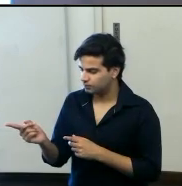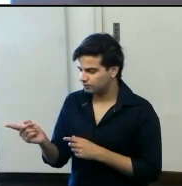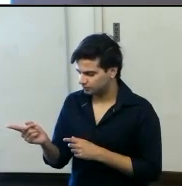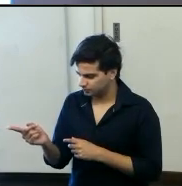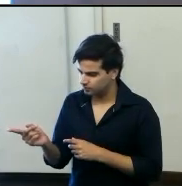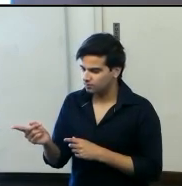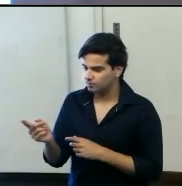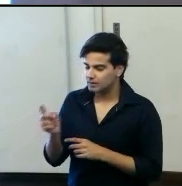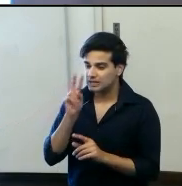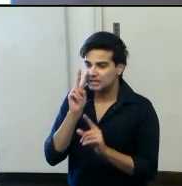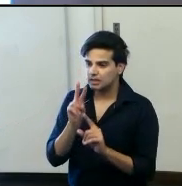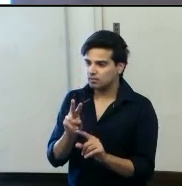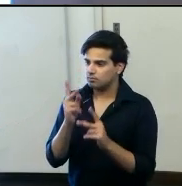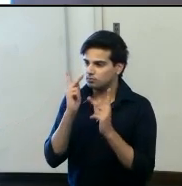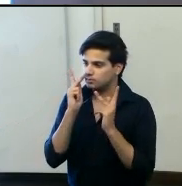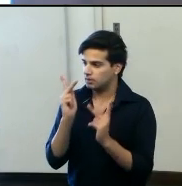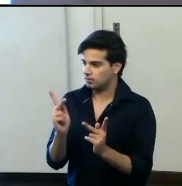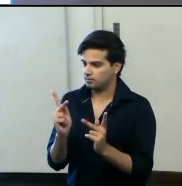seeing,